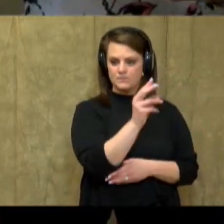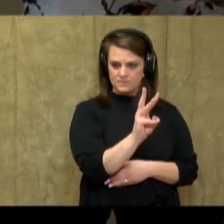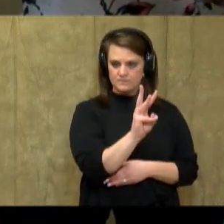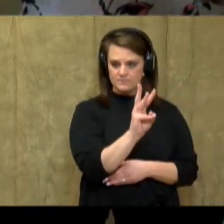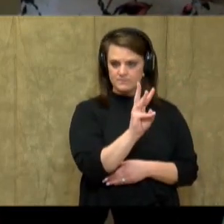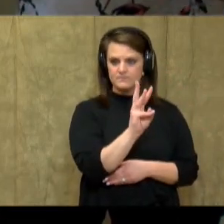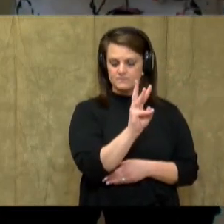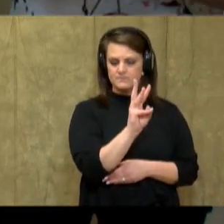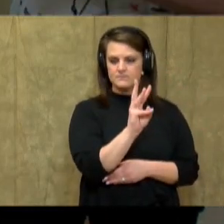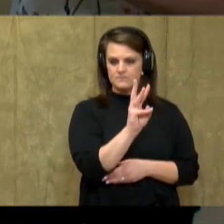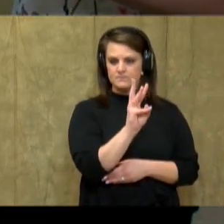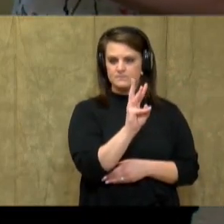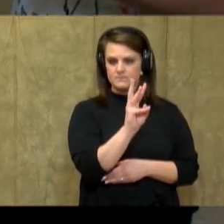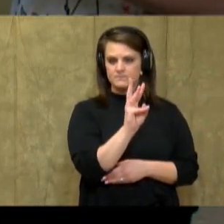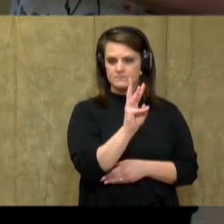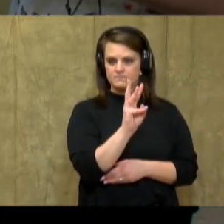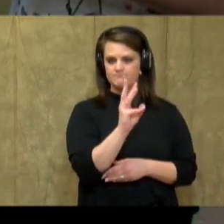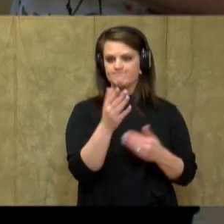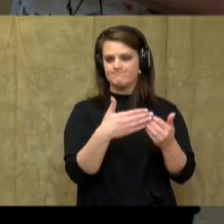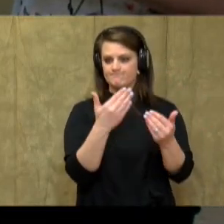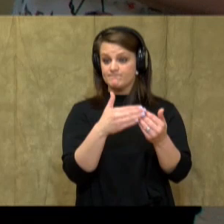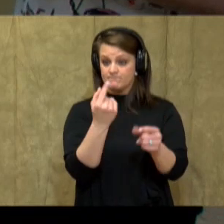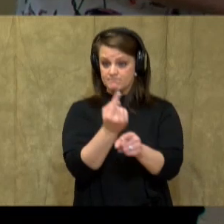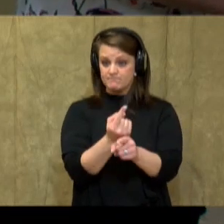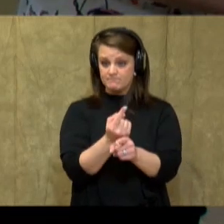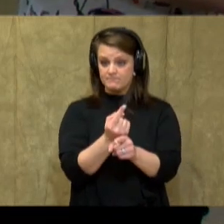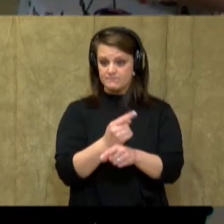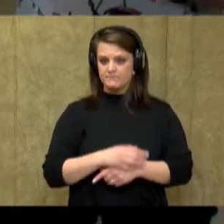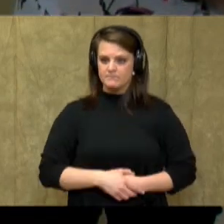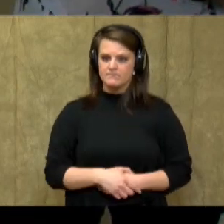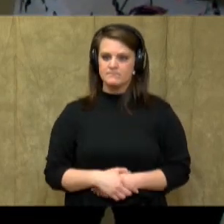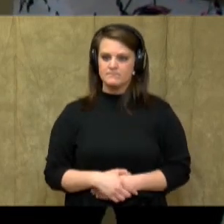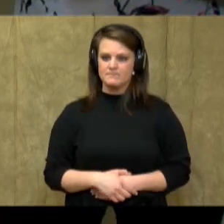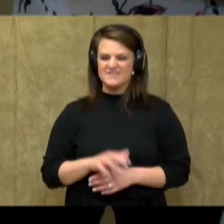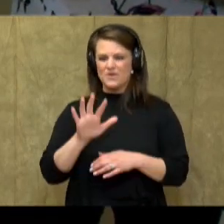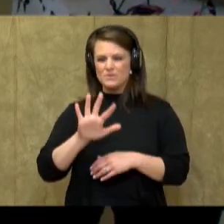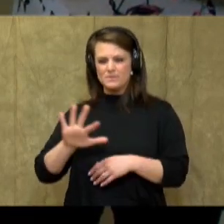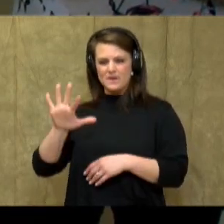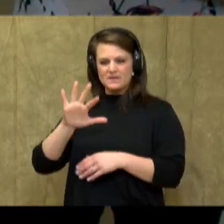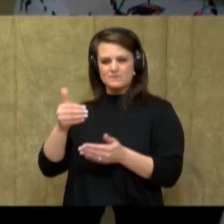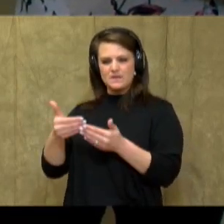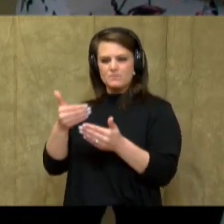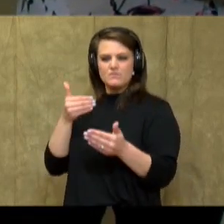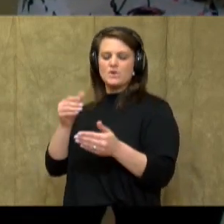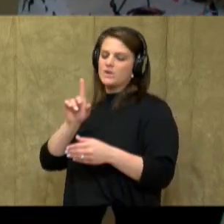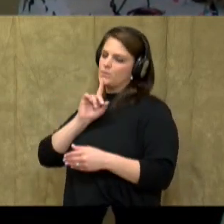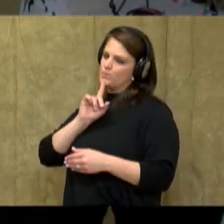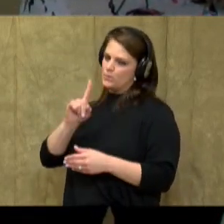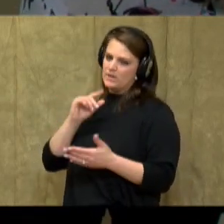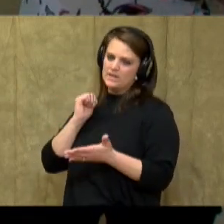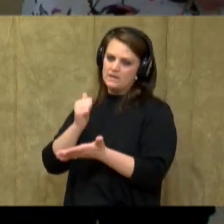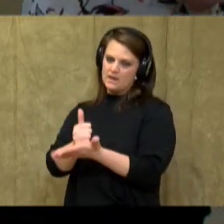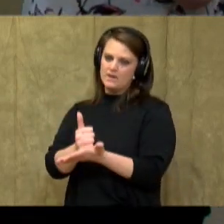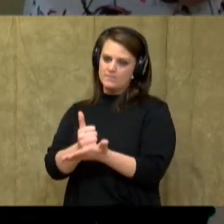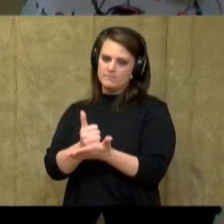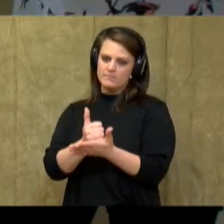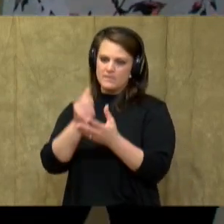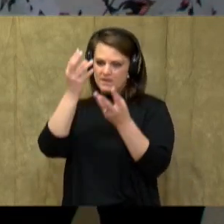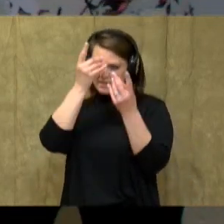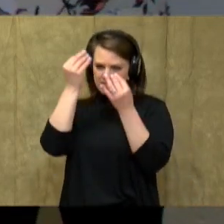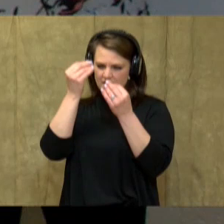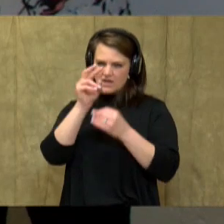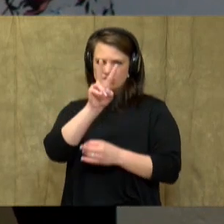1/6. Pretty easy. Again, estimating before can really help out. Thinking